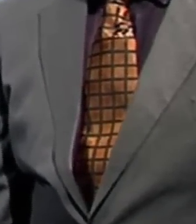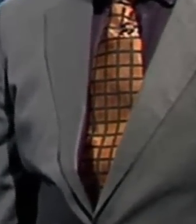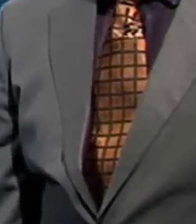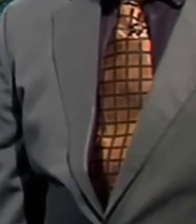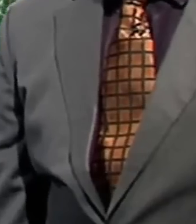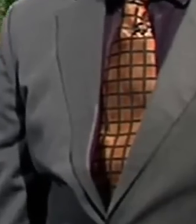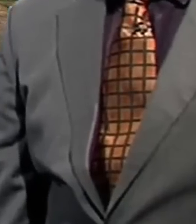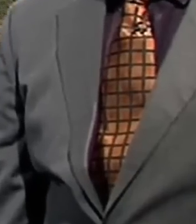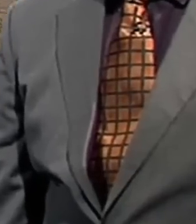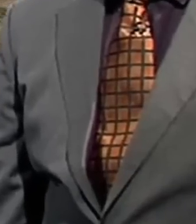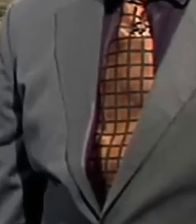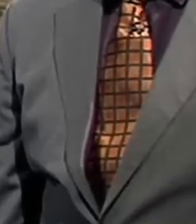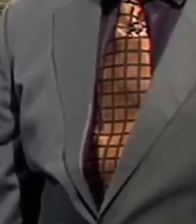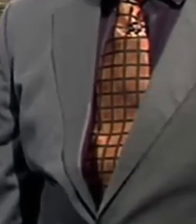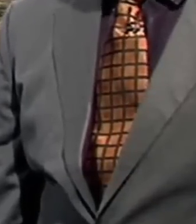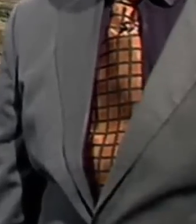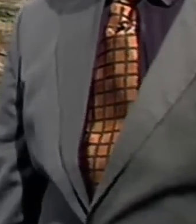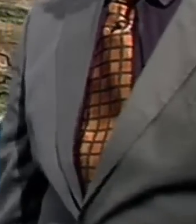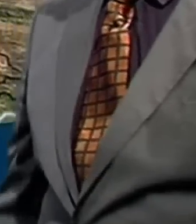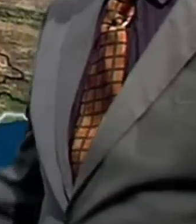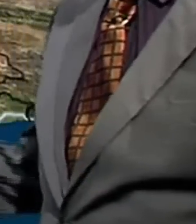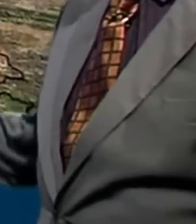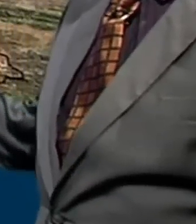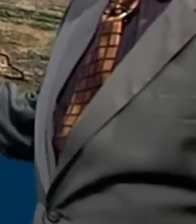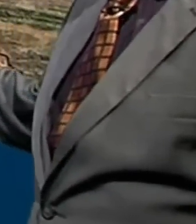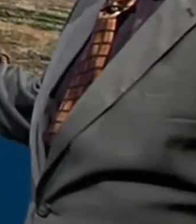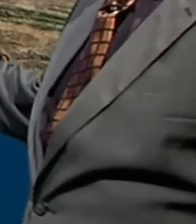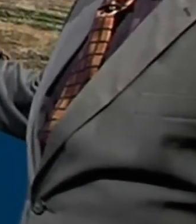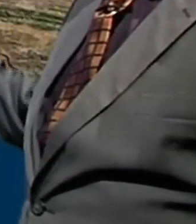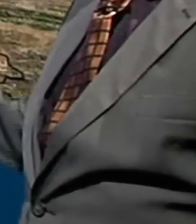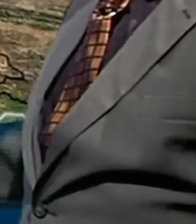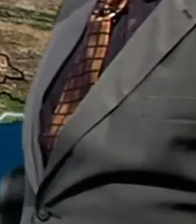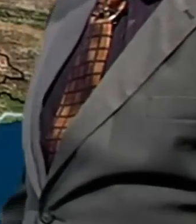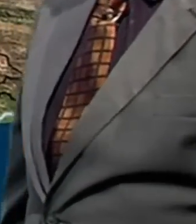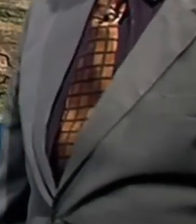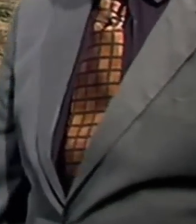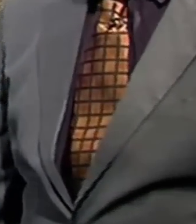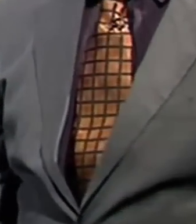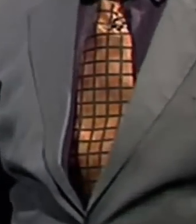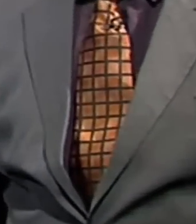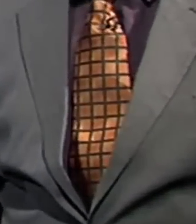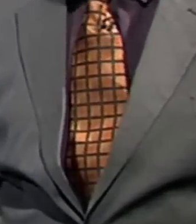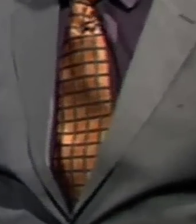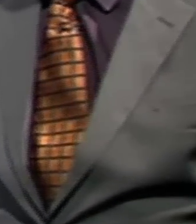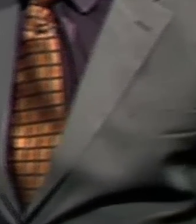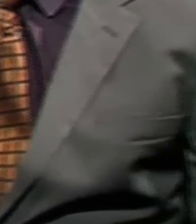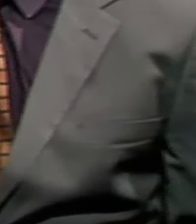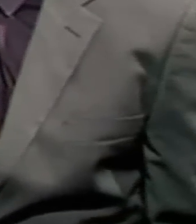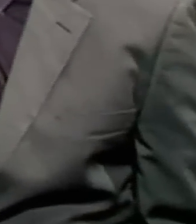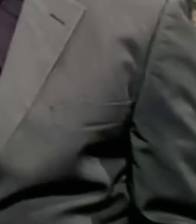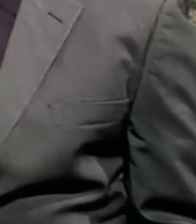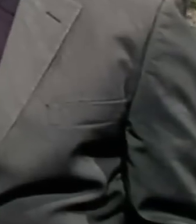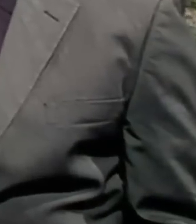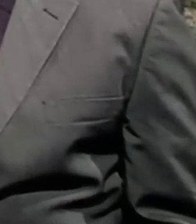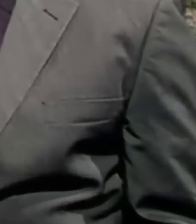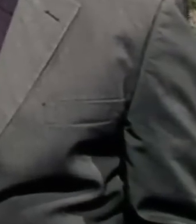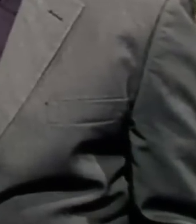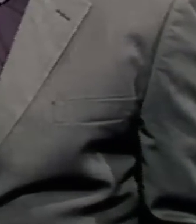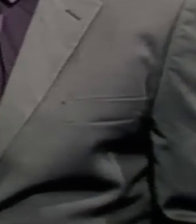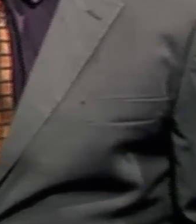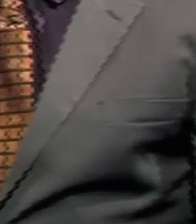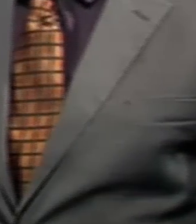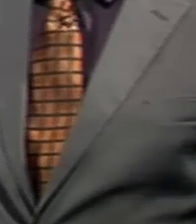ha re shebile ka hare ho province ya Kapa Bophirima teng ka lebella hore ho tshisa dibakeng tsena tsa bo Beaufort West ntle le mono ho tla futhumala fela ha re shebile motse Kapa